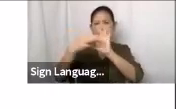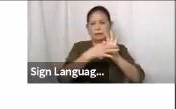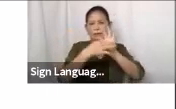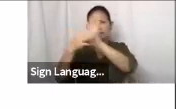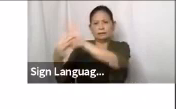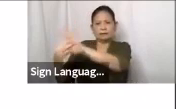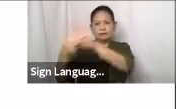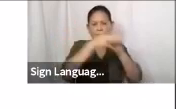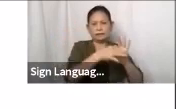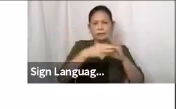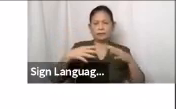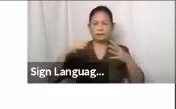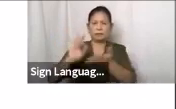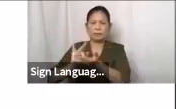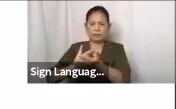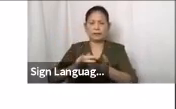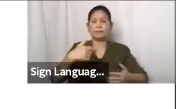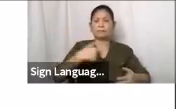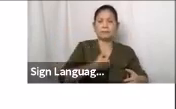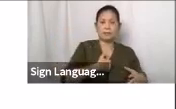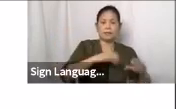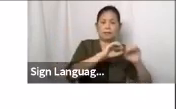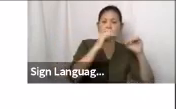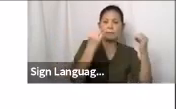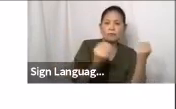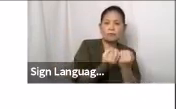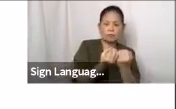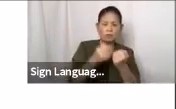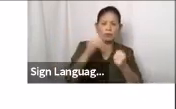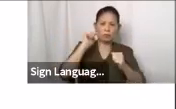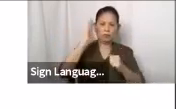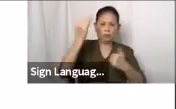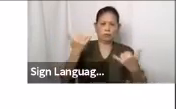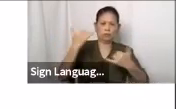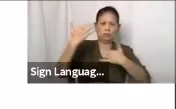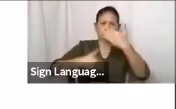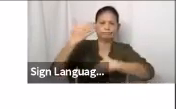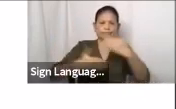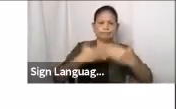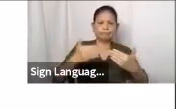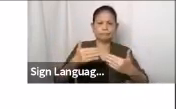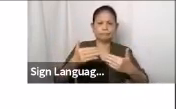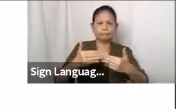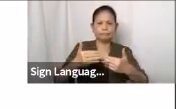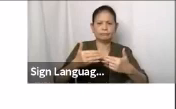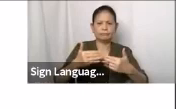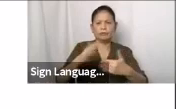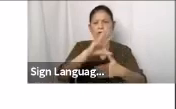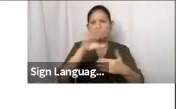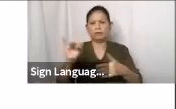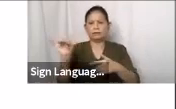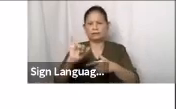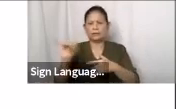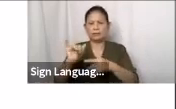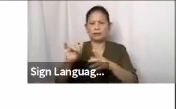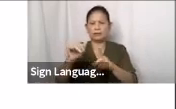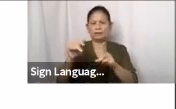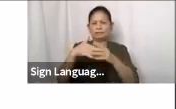been working, me and my organization are working on this process to even have a kind of a